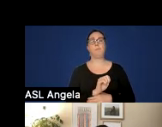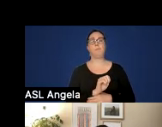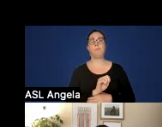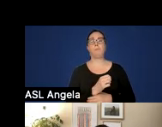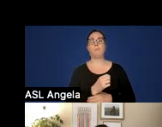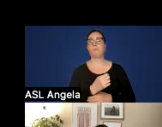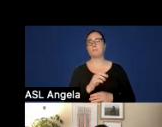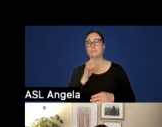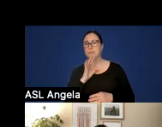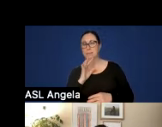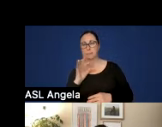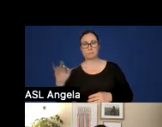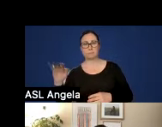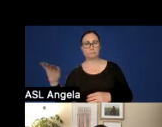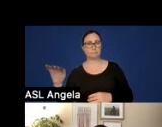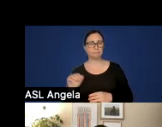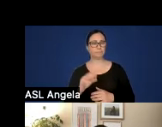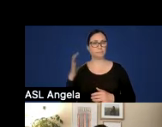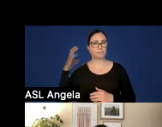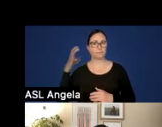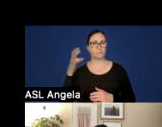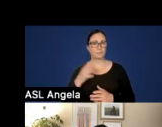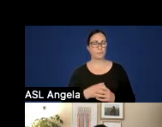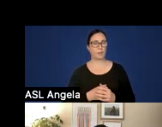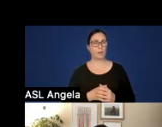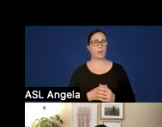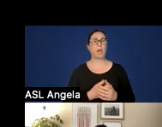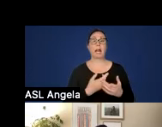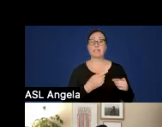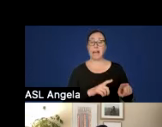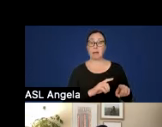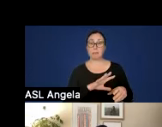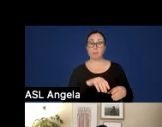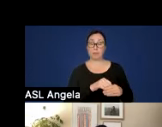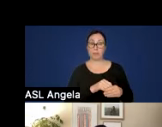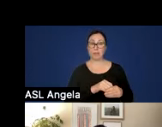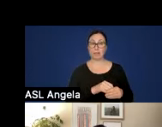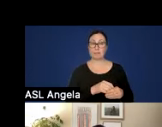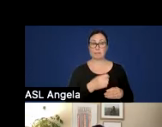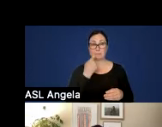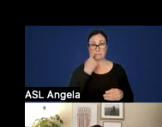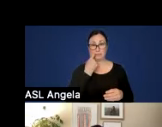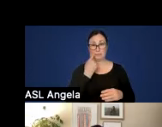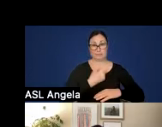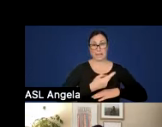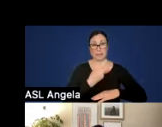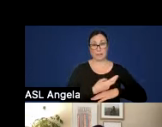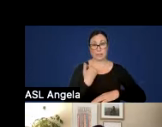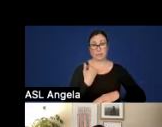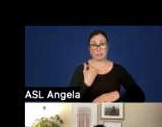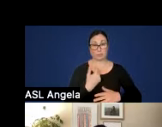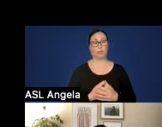has occurred within the last day or a couple days, and the outward adjustment